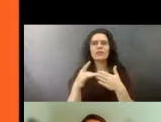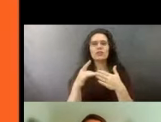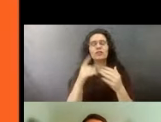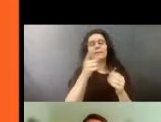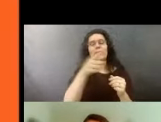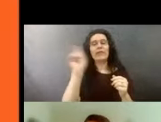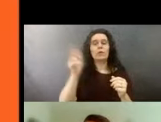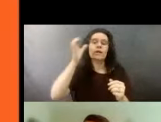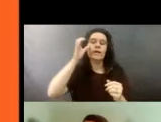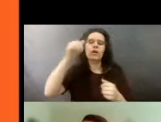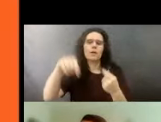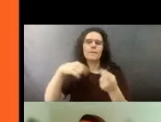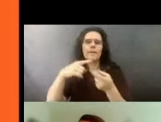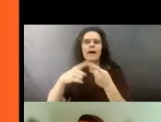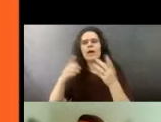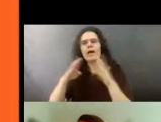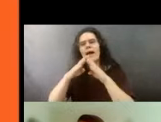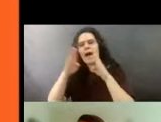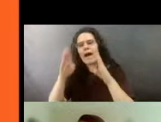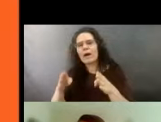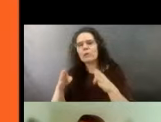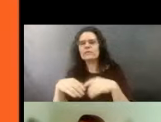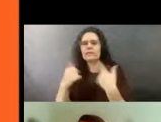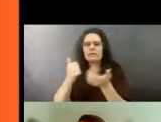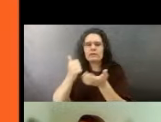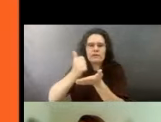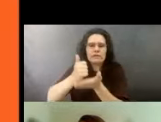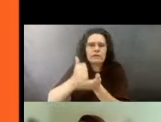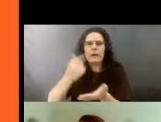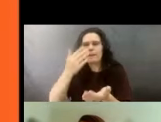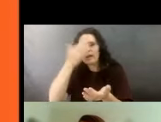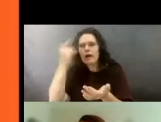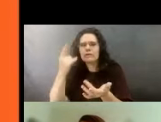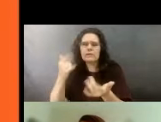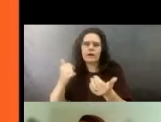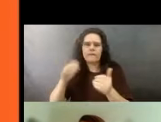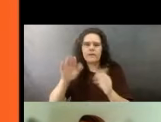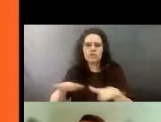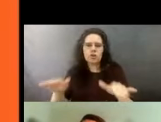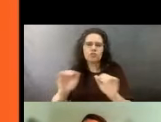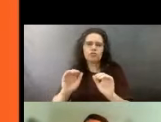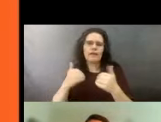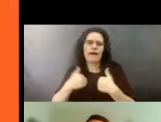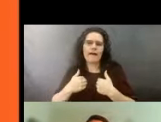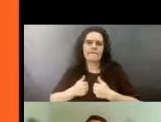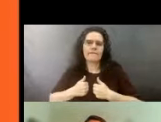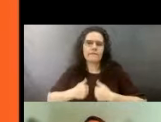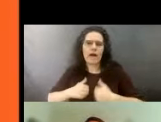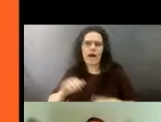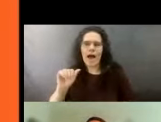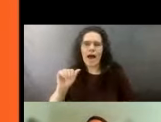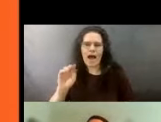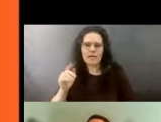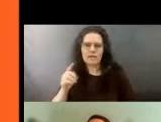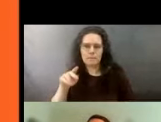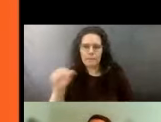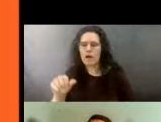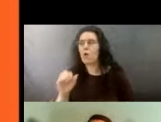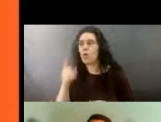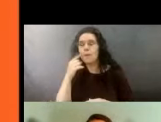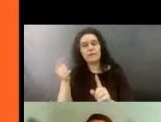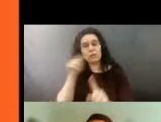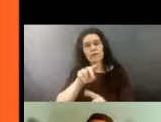say, related to housing remediation for children with asthma. But when you're thinking about maybe disability in the school setting